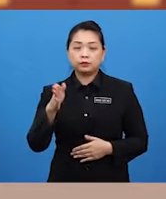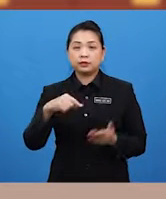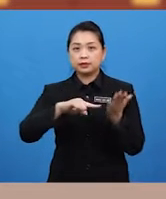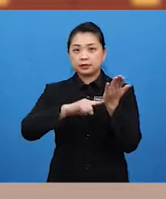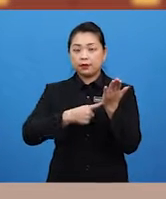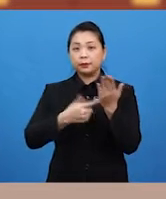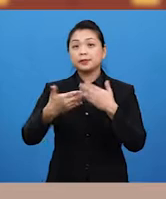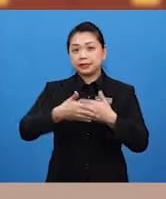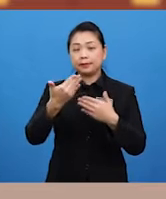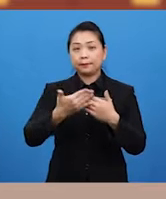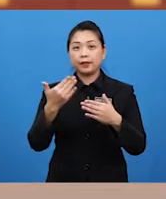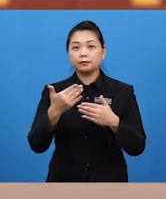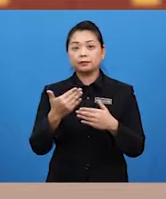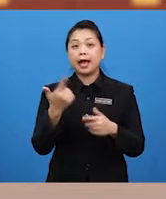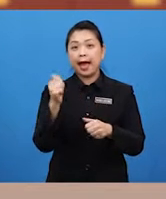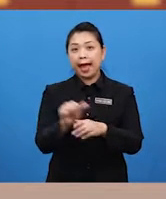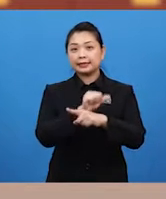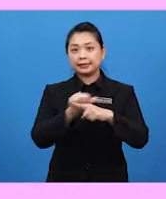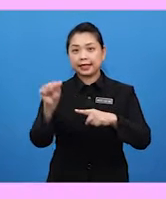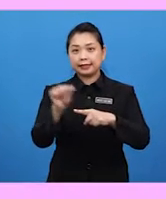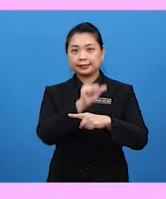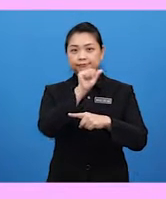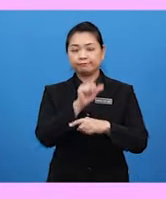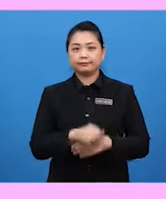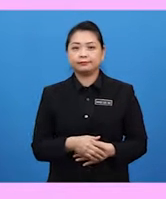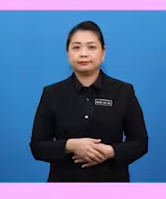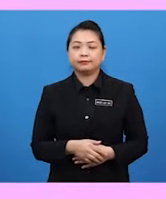a simple exercise.